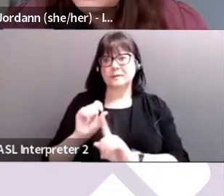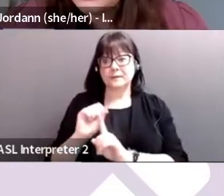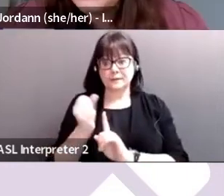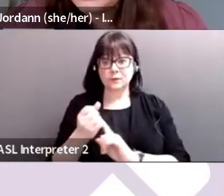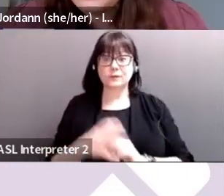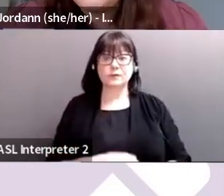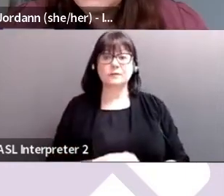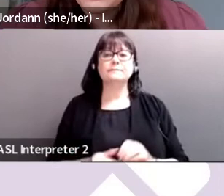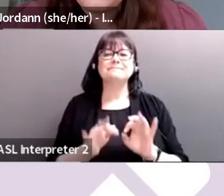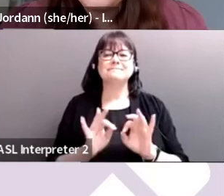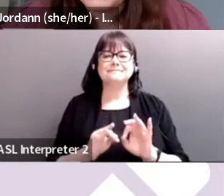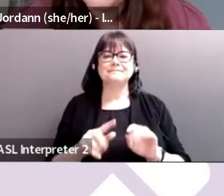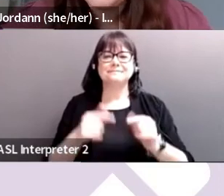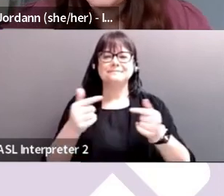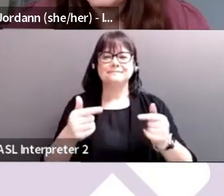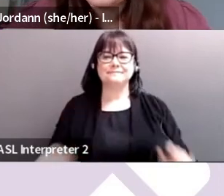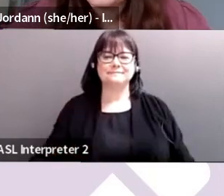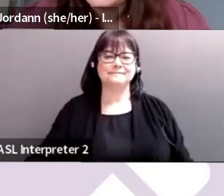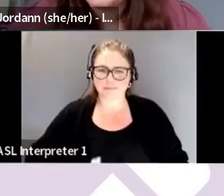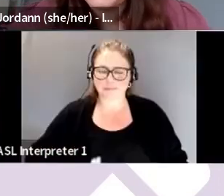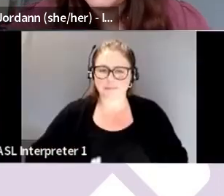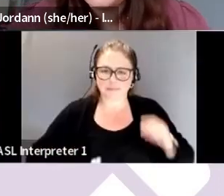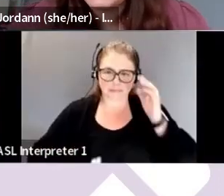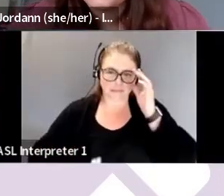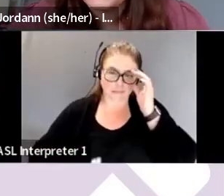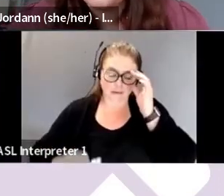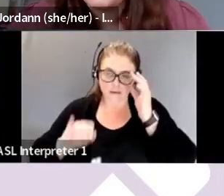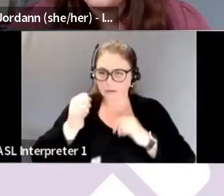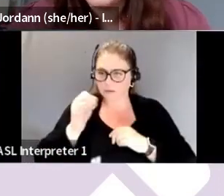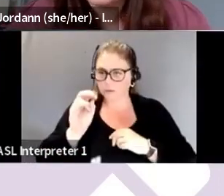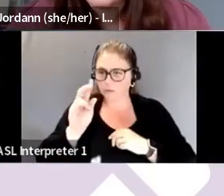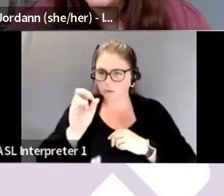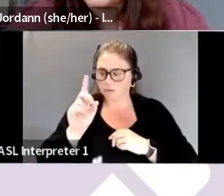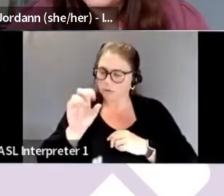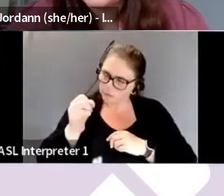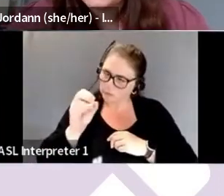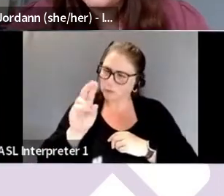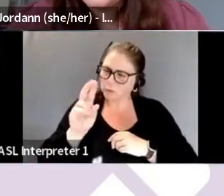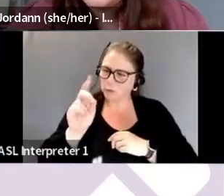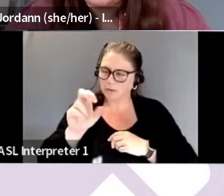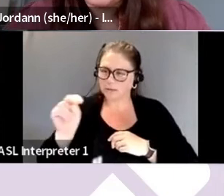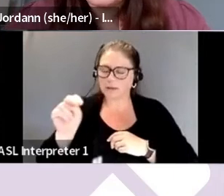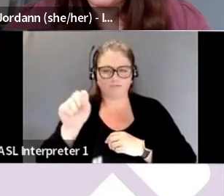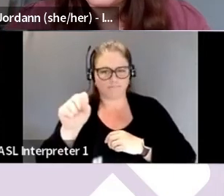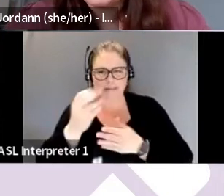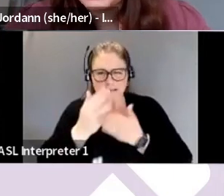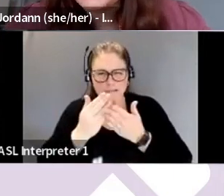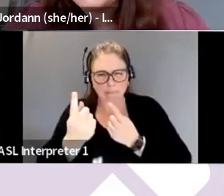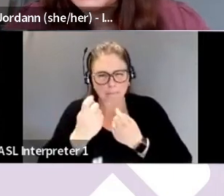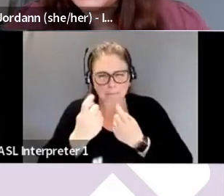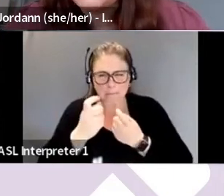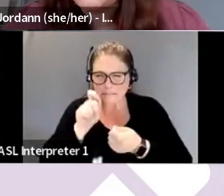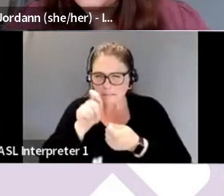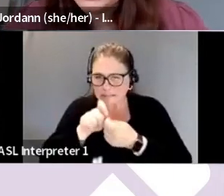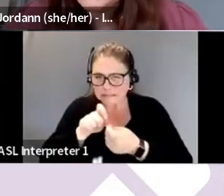the other questions coming in now are those highly specific situations. So we'll just put it out there that we'll continue with the